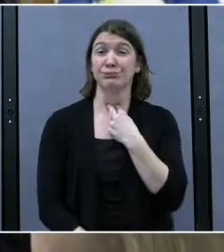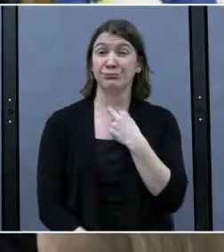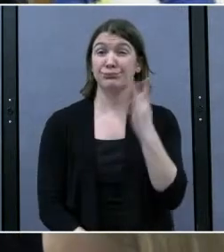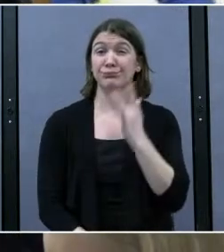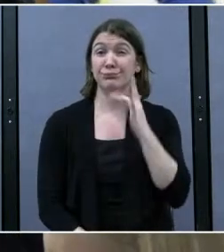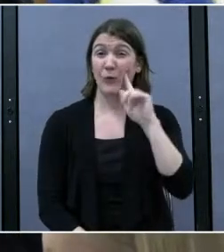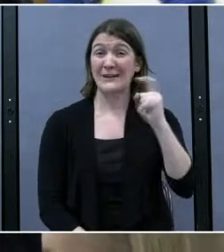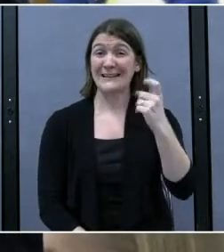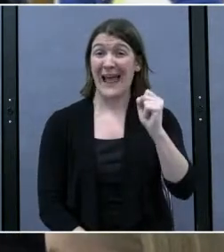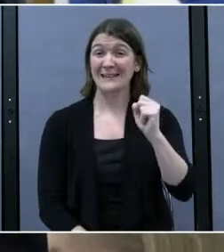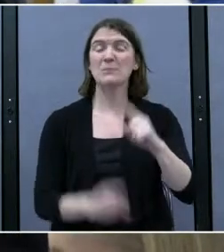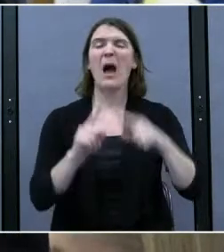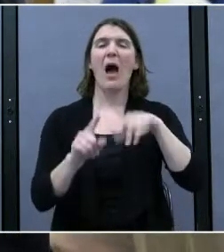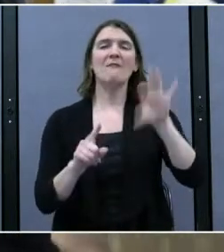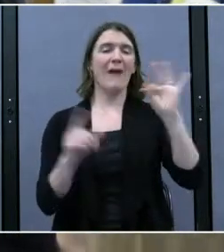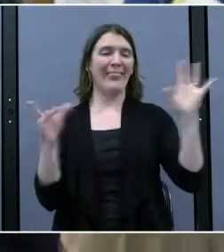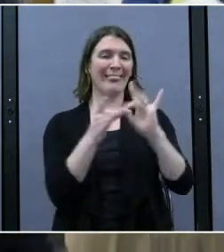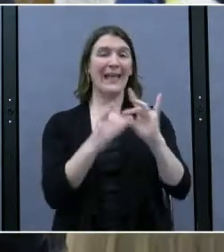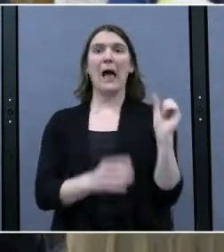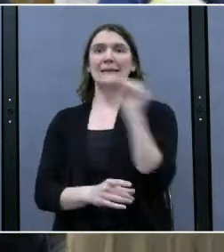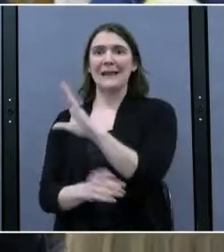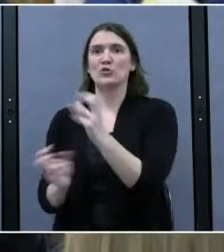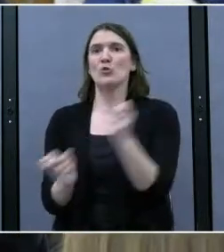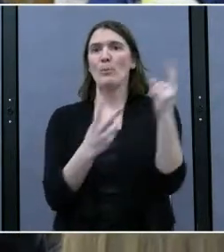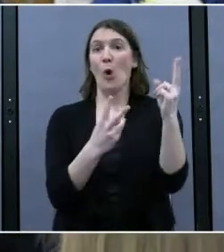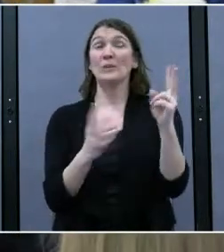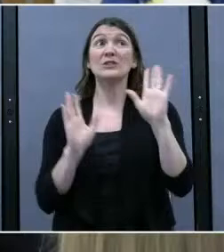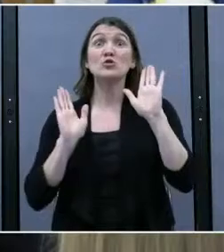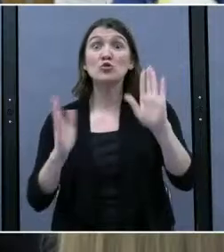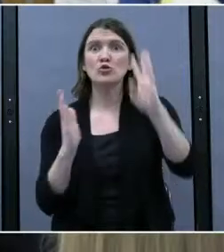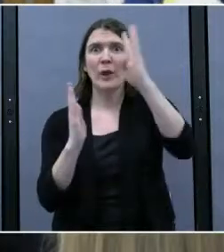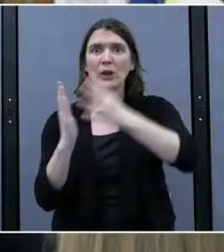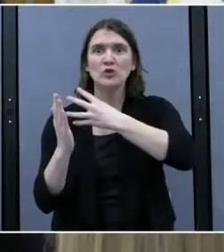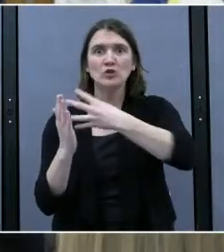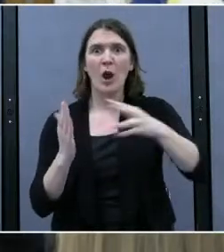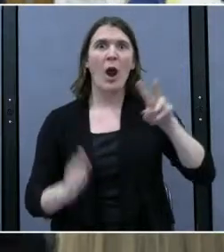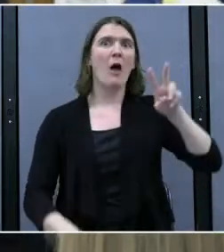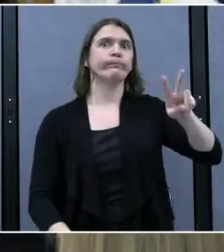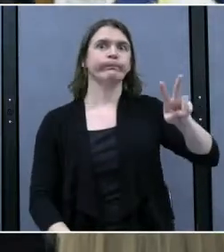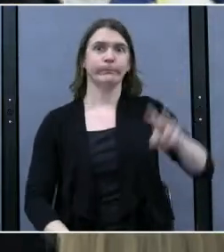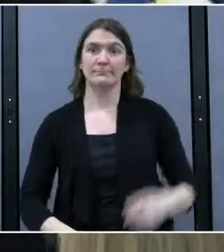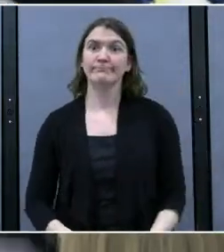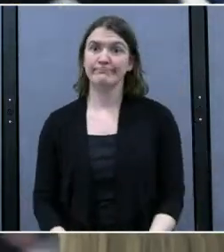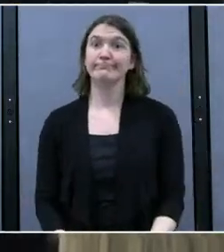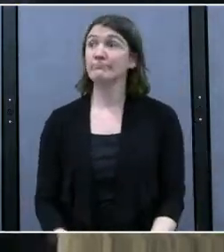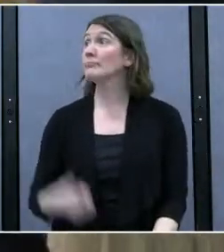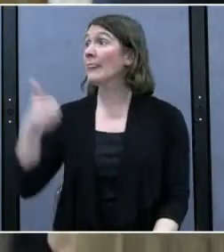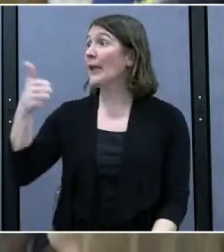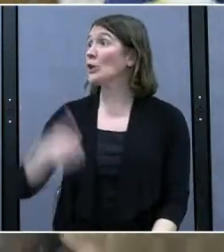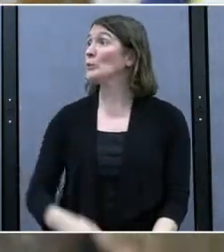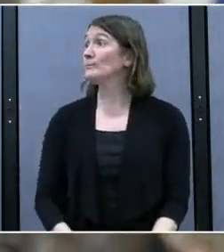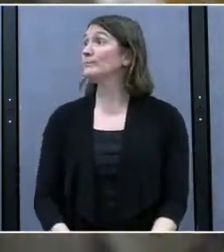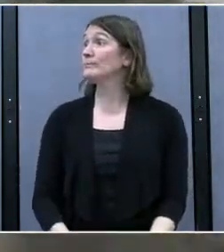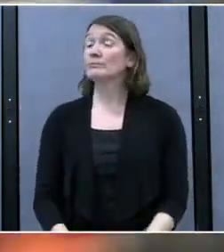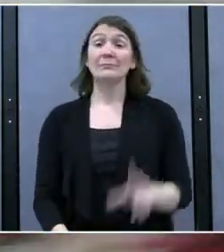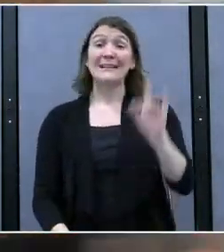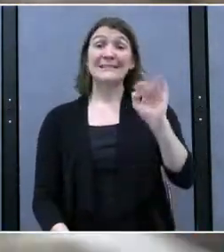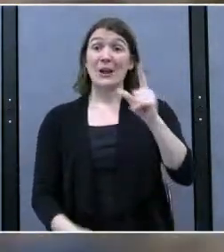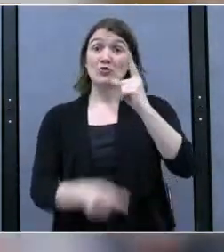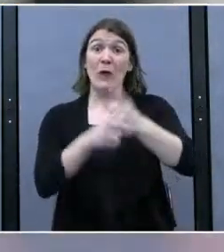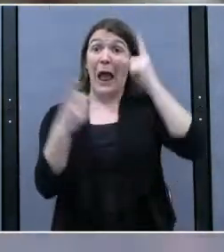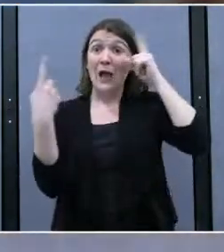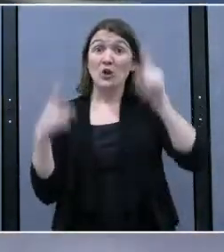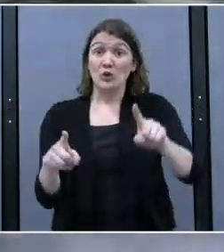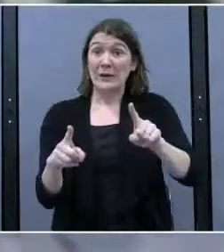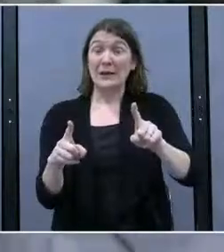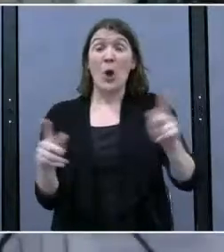property taxes. But I will get you the link because it's a really helpful thing to look at. Great, thank you. Yeah, and I agree. The burden